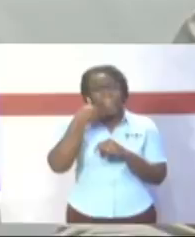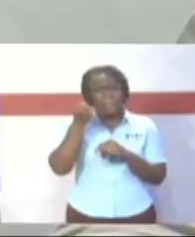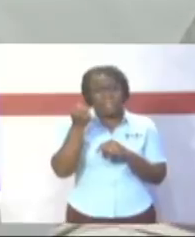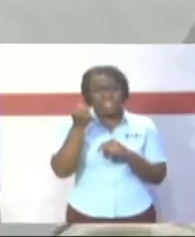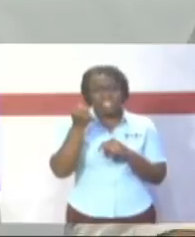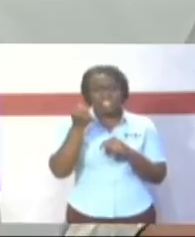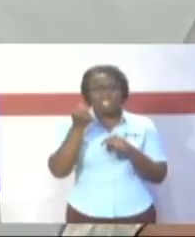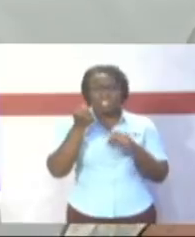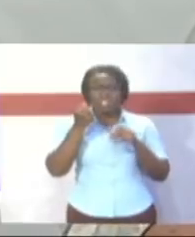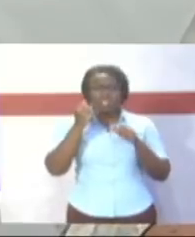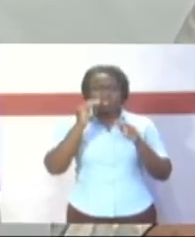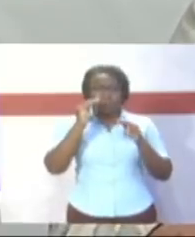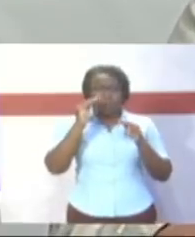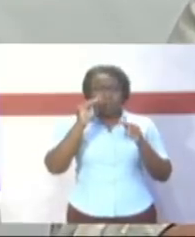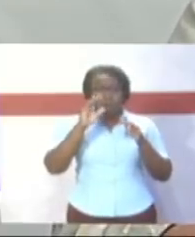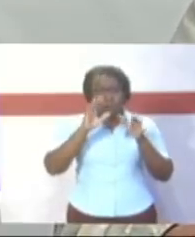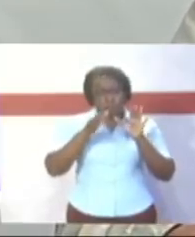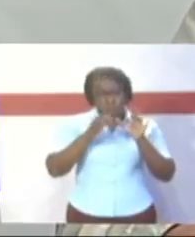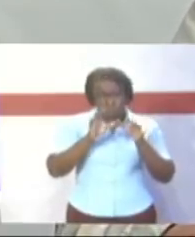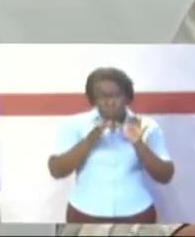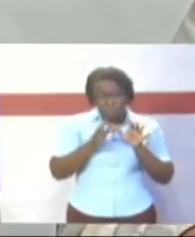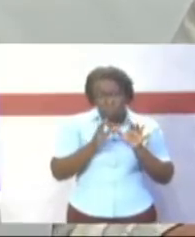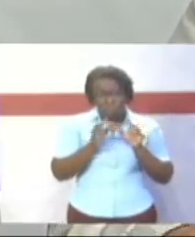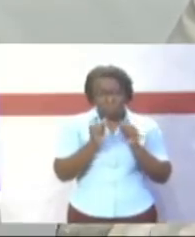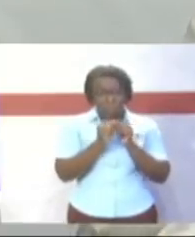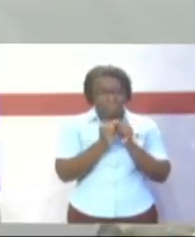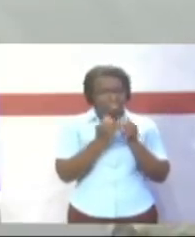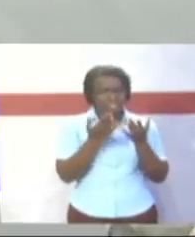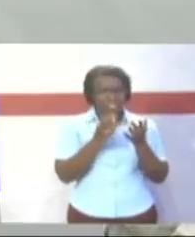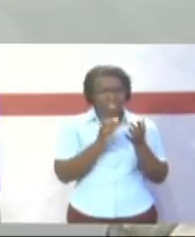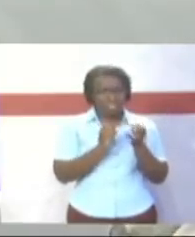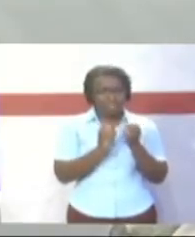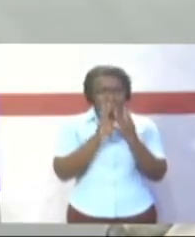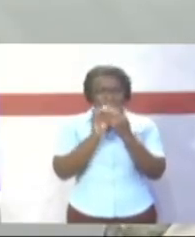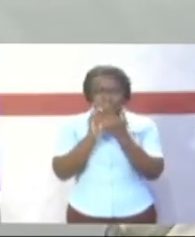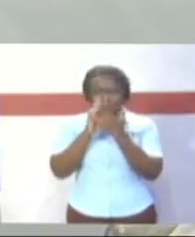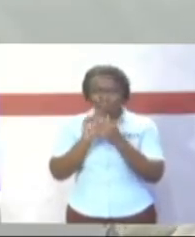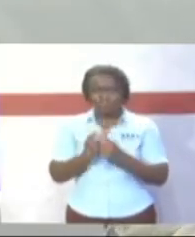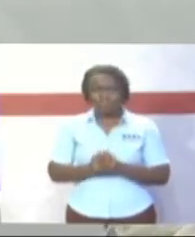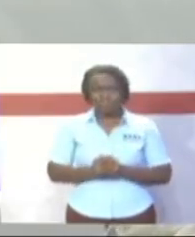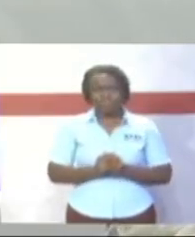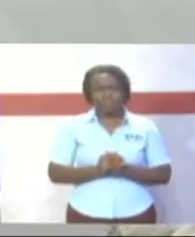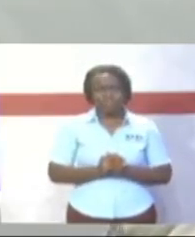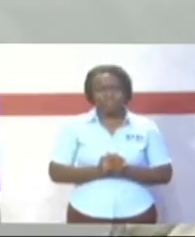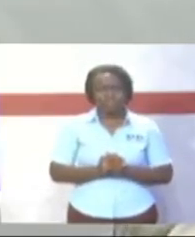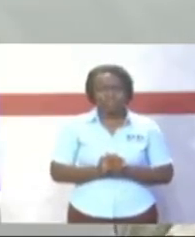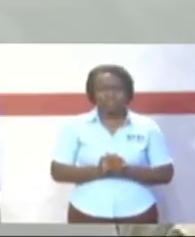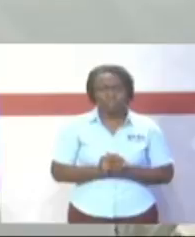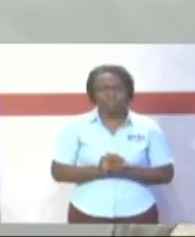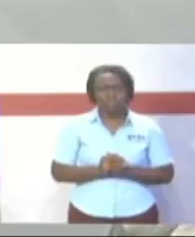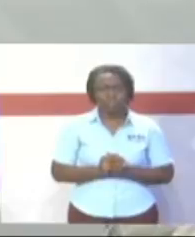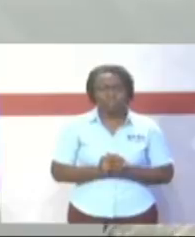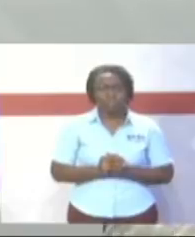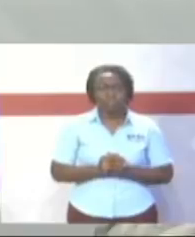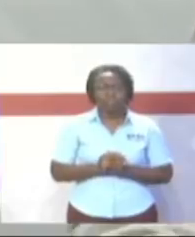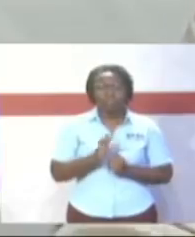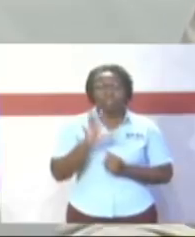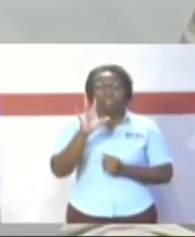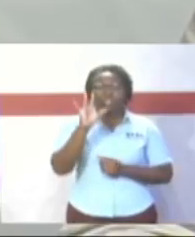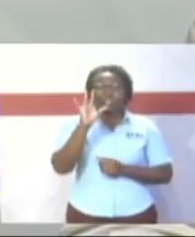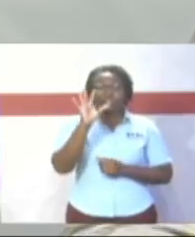surge as we look at it. Just important to reiterate also that